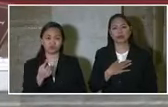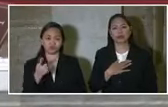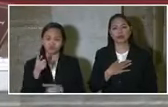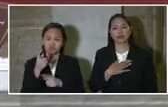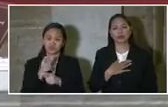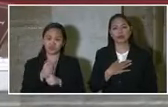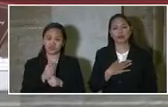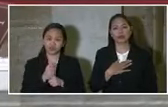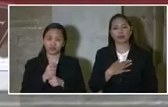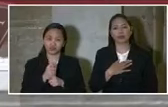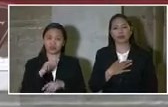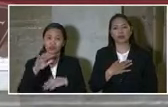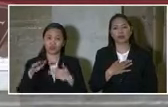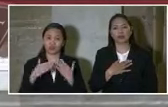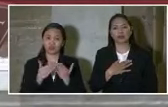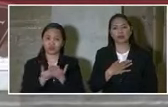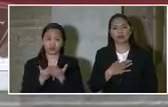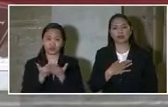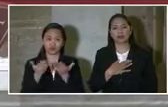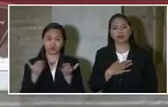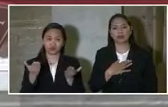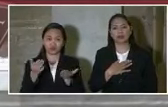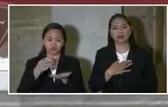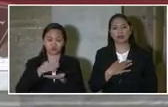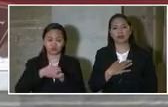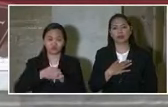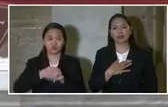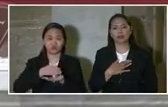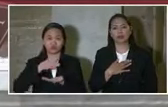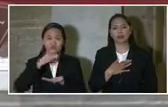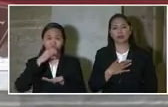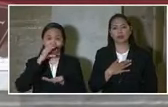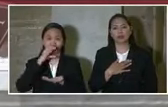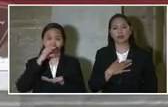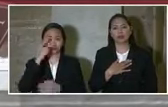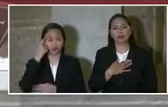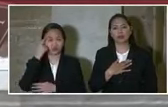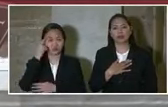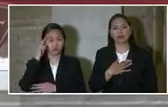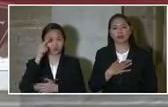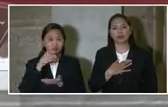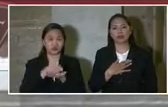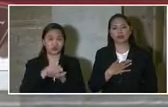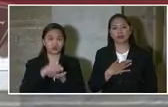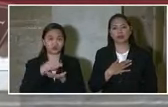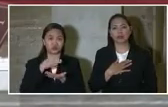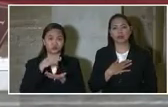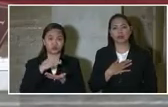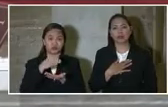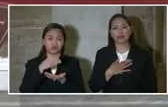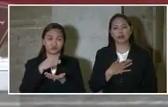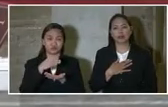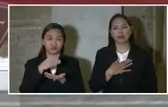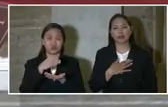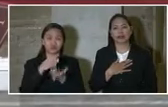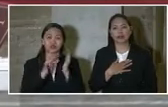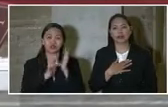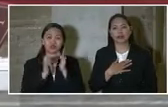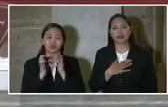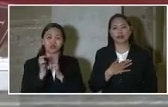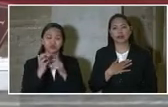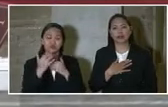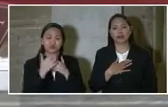"Take this, all of you, and drink from it, for this is the chalice of